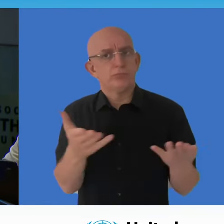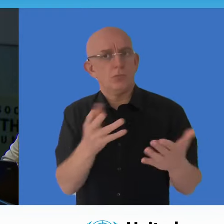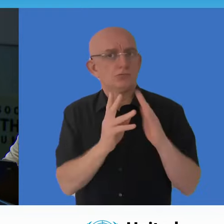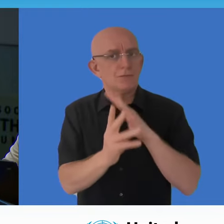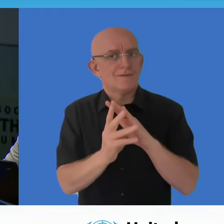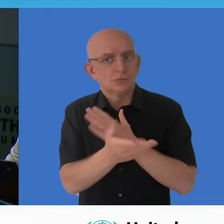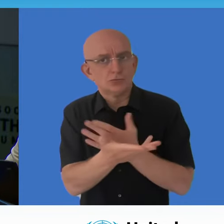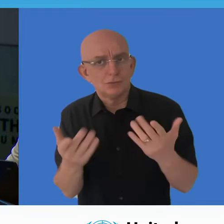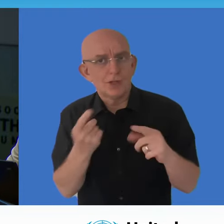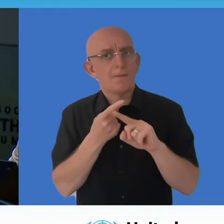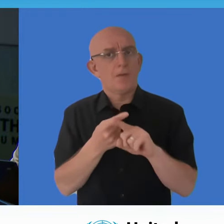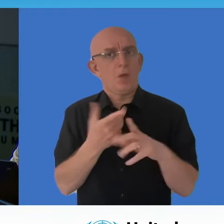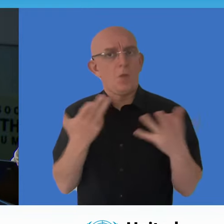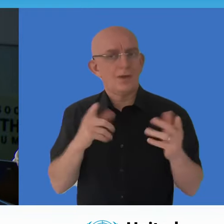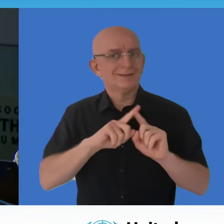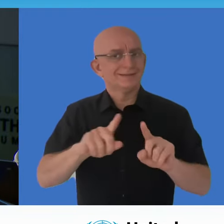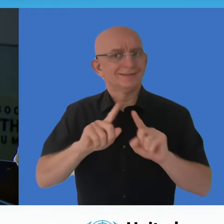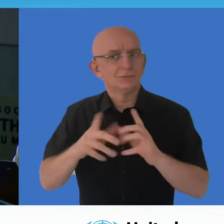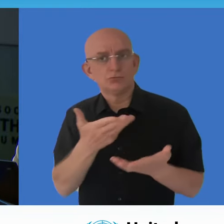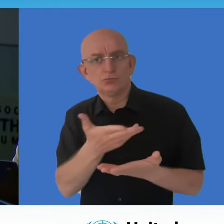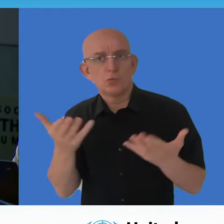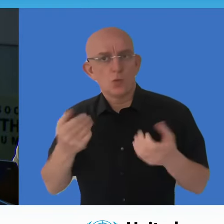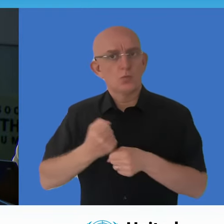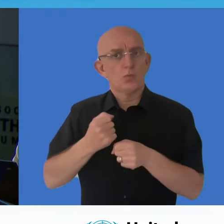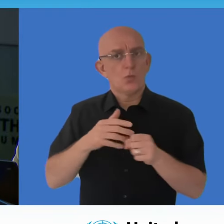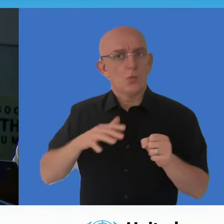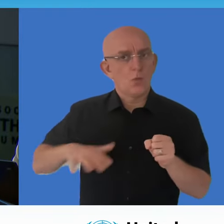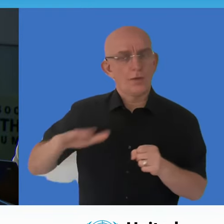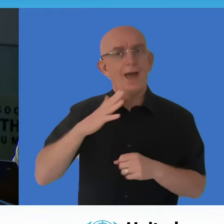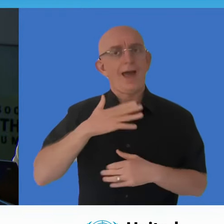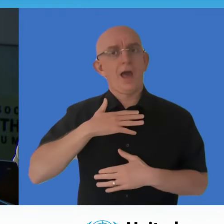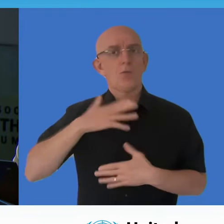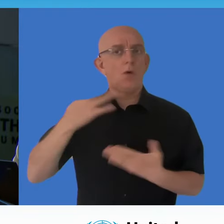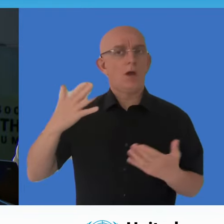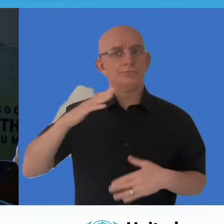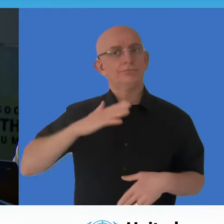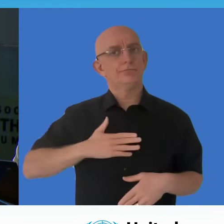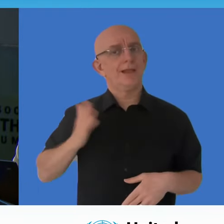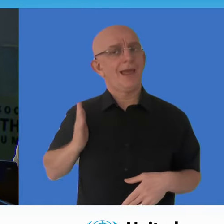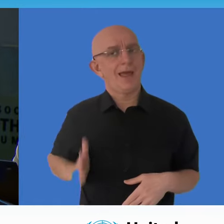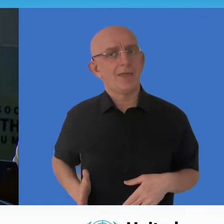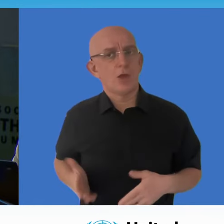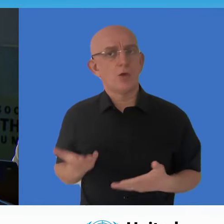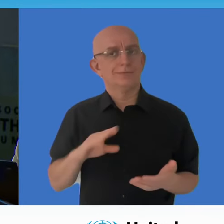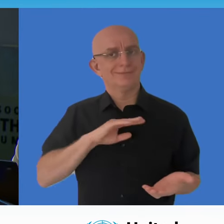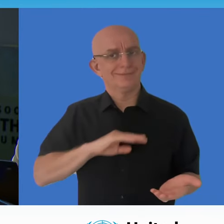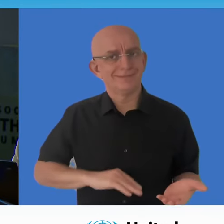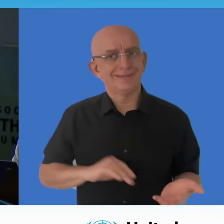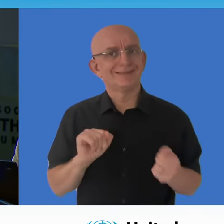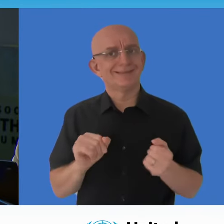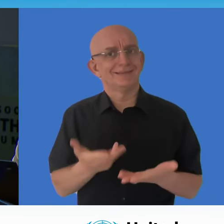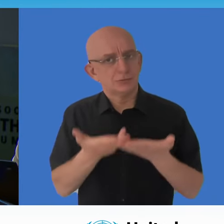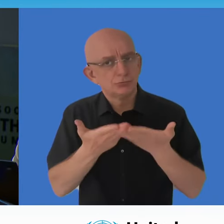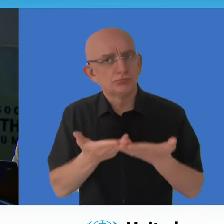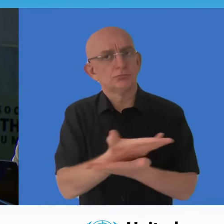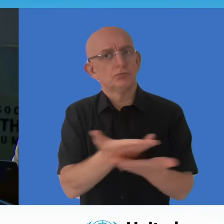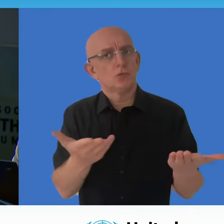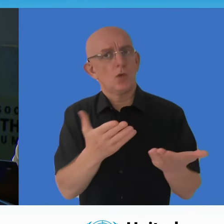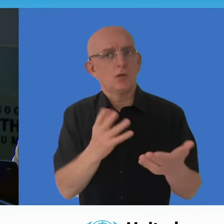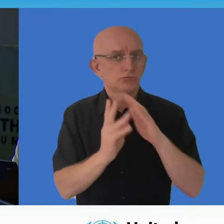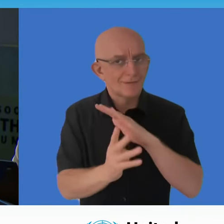is our ethos, created by refugees for refugees. For example, throughout the app creation journey, every content and feature was made